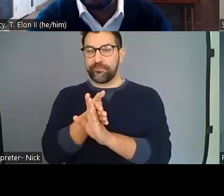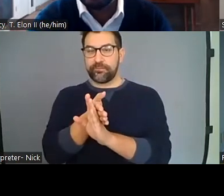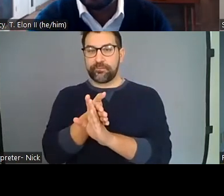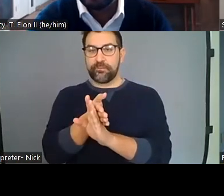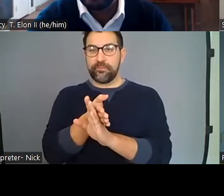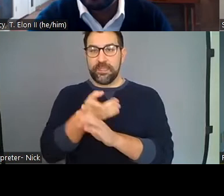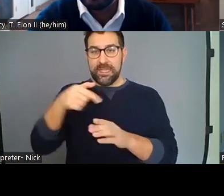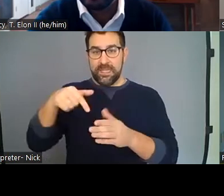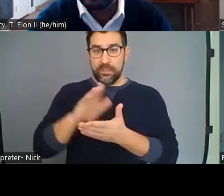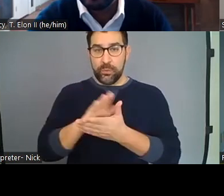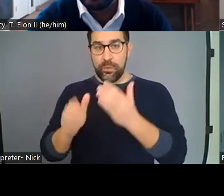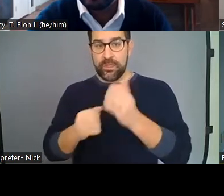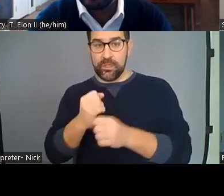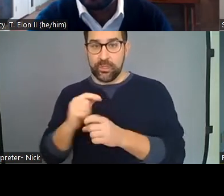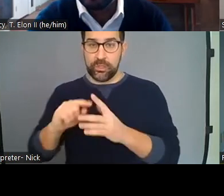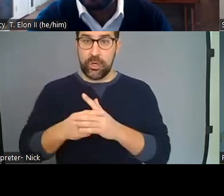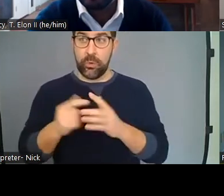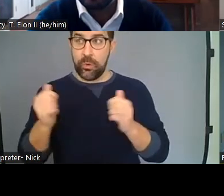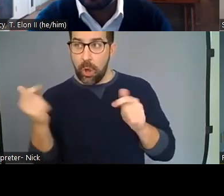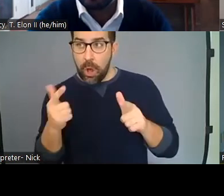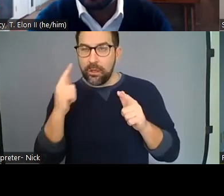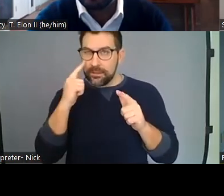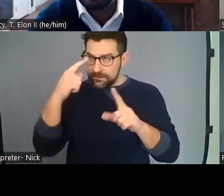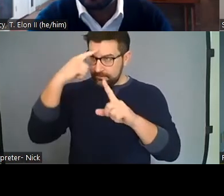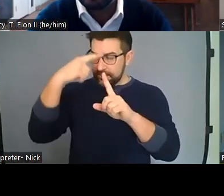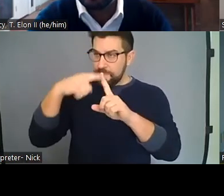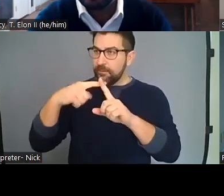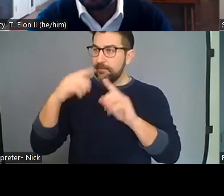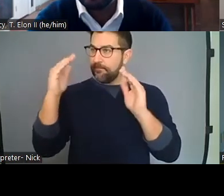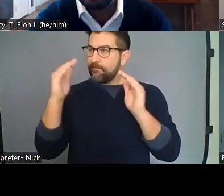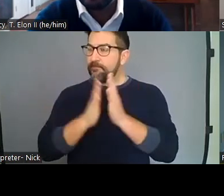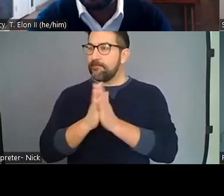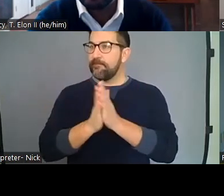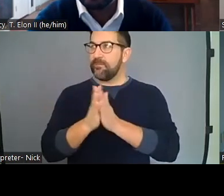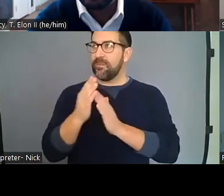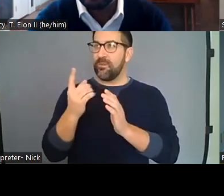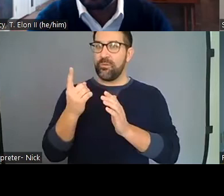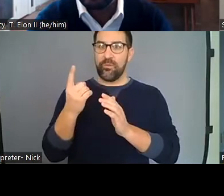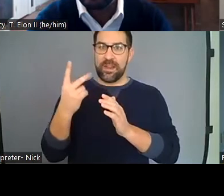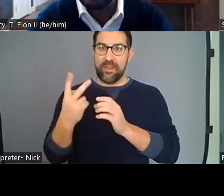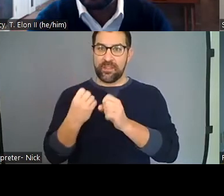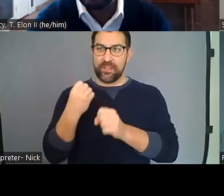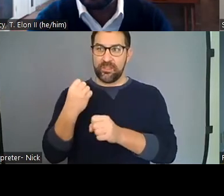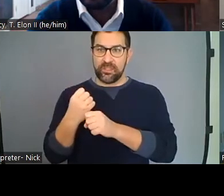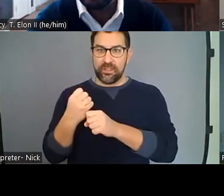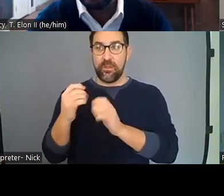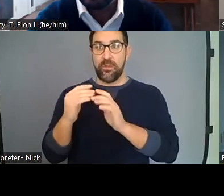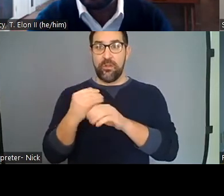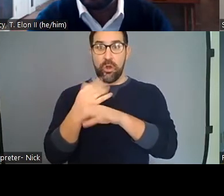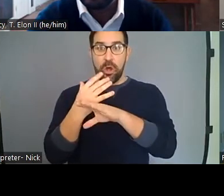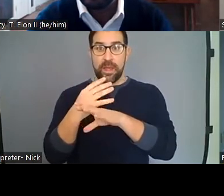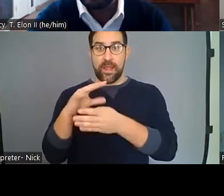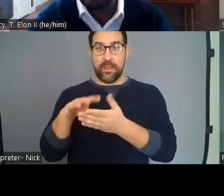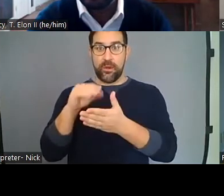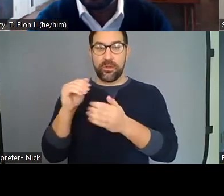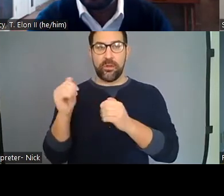this school year started, all of us were really hopeful. You know, we've been through 1.5 years of remote learning. And so all students